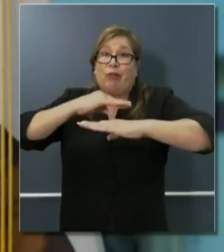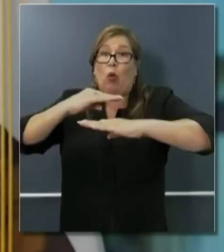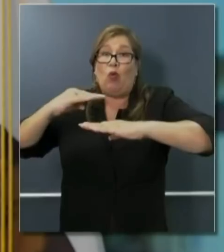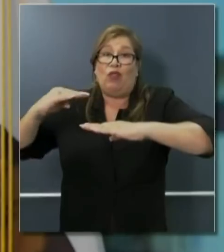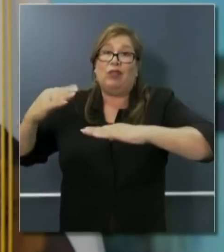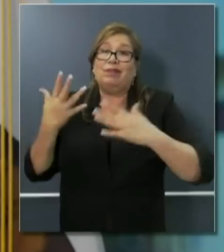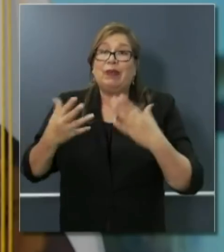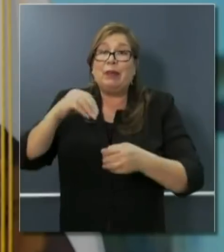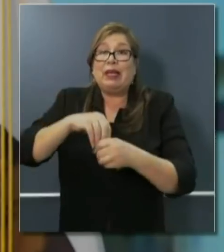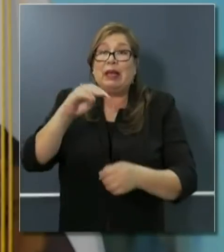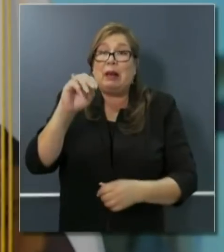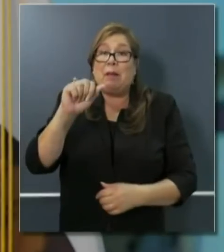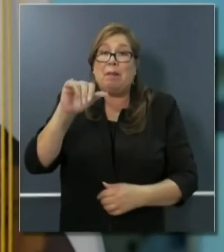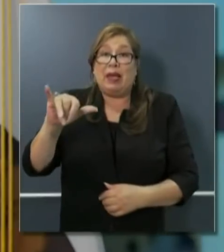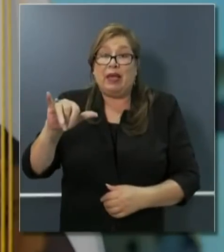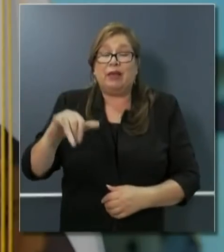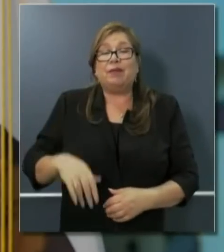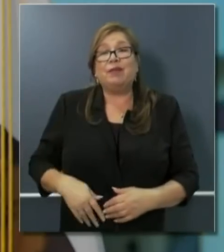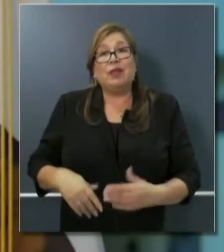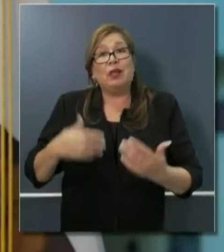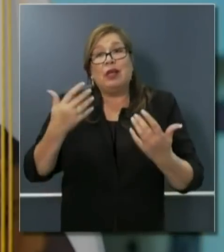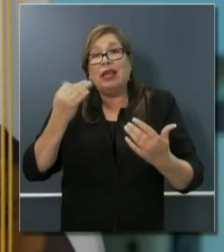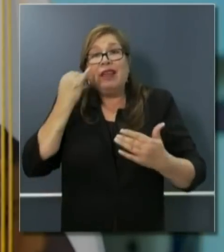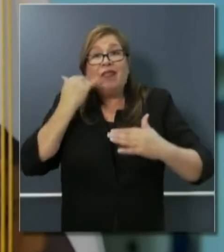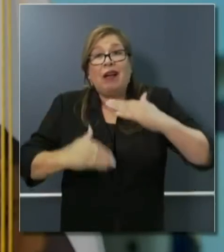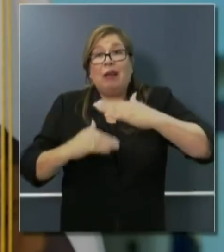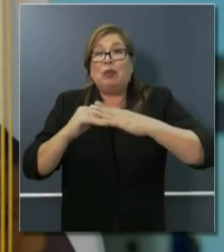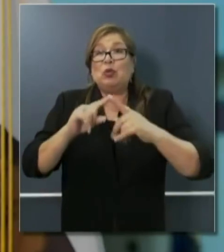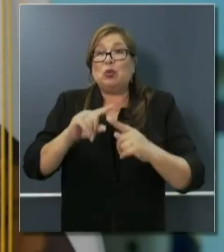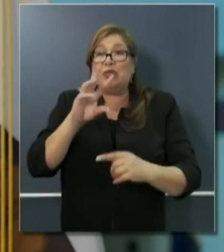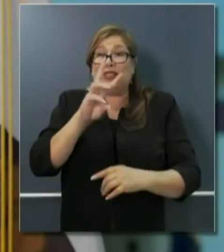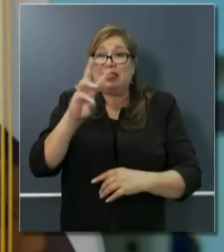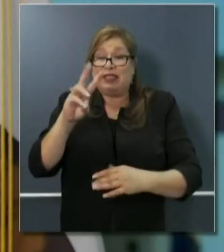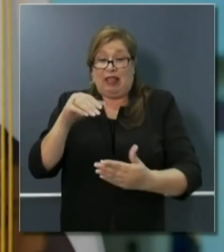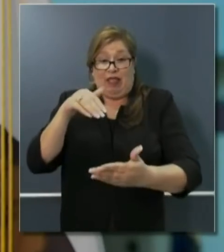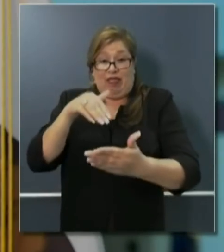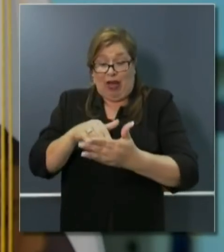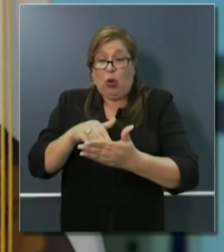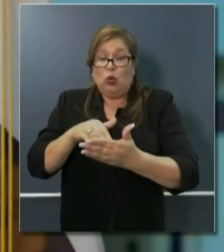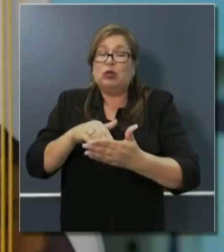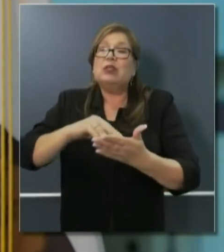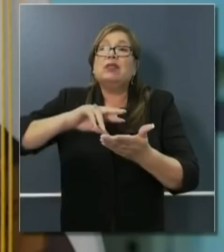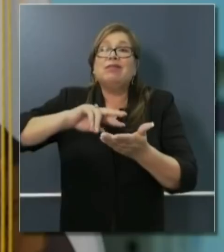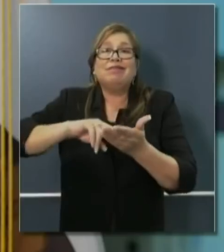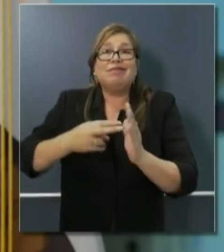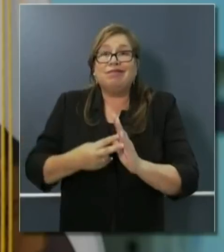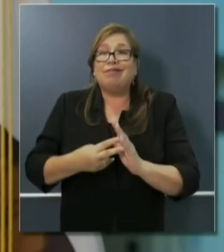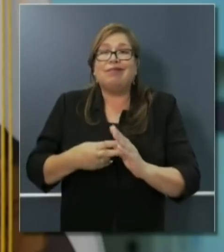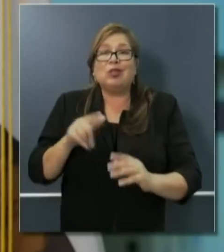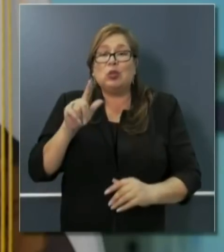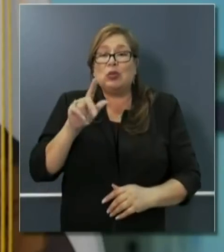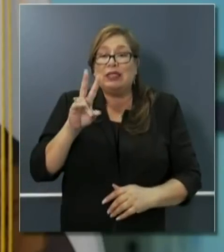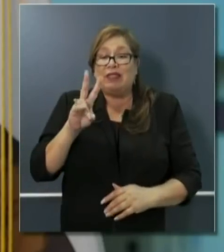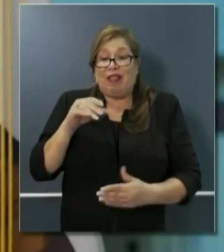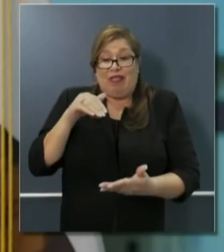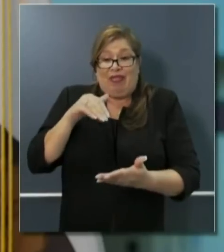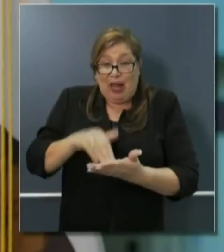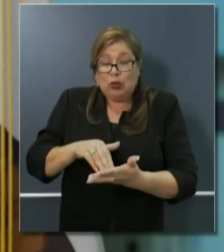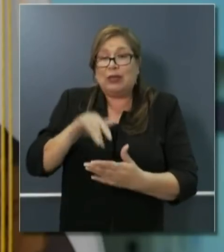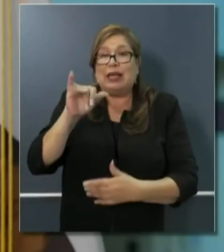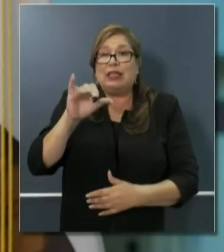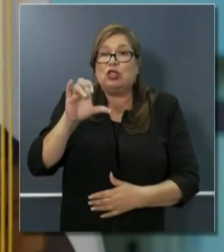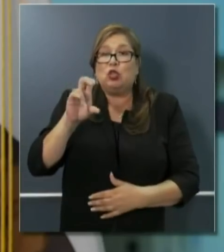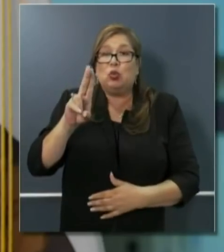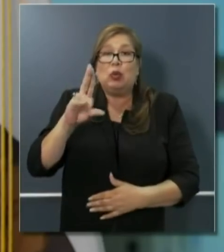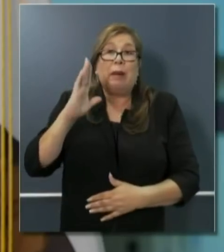May. And if you get up to about 66,000, that's based upon our current modeling, we're looking at about 27,000 ICU